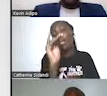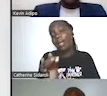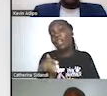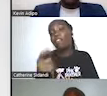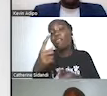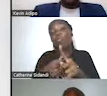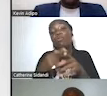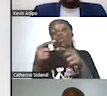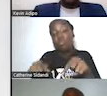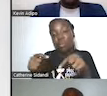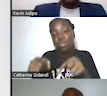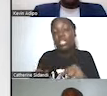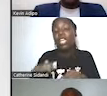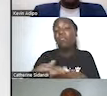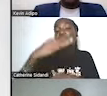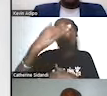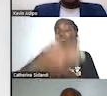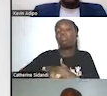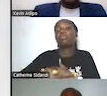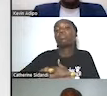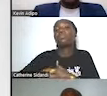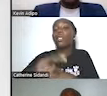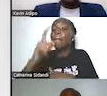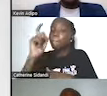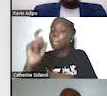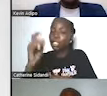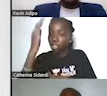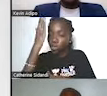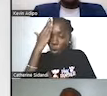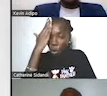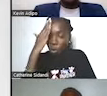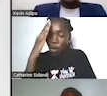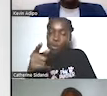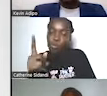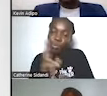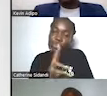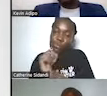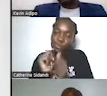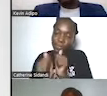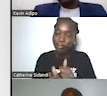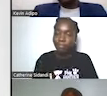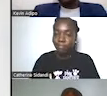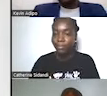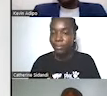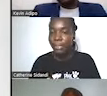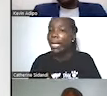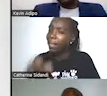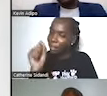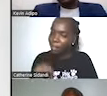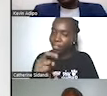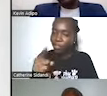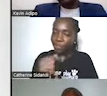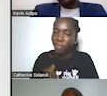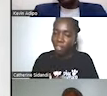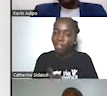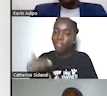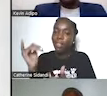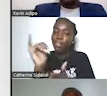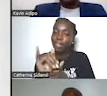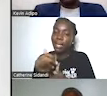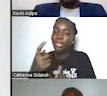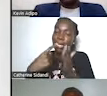details, and let me know once that has been executed. Yeah, you have that. You have that kind of a